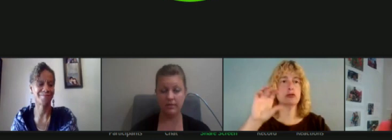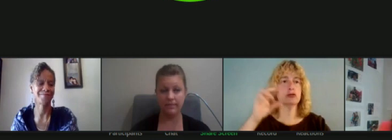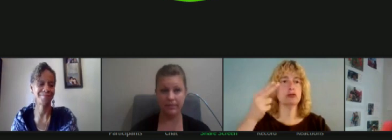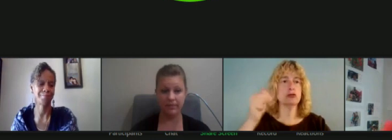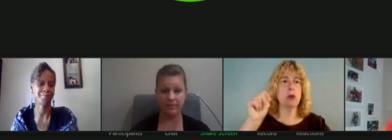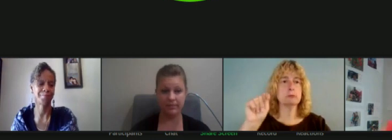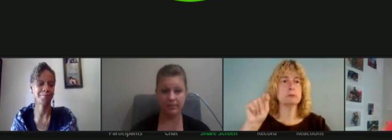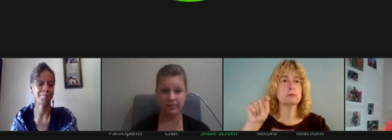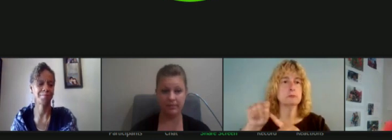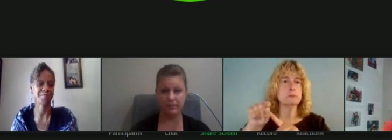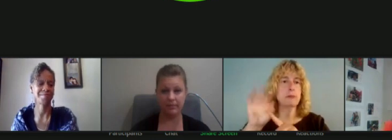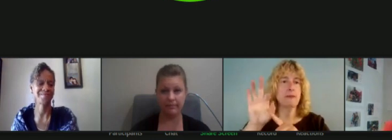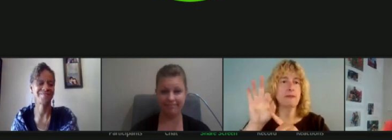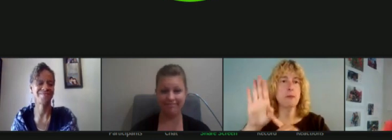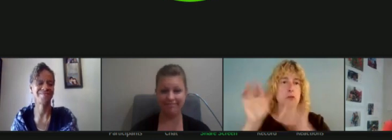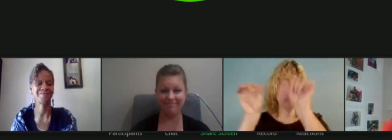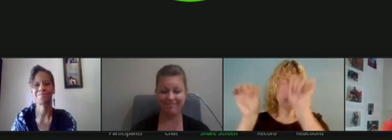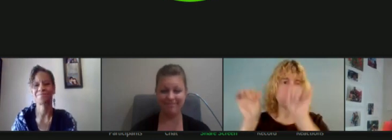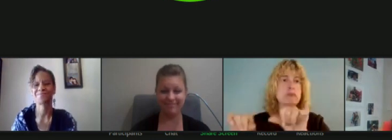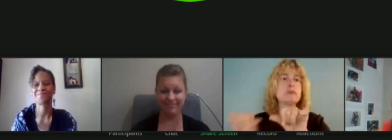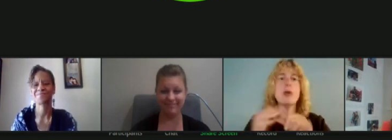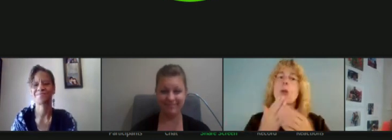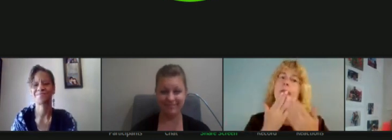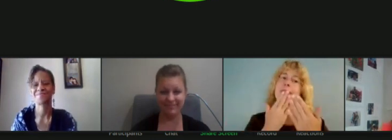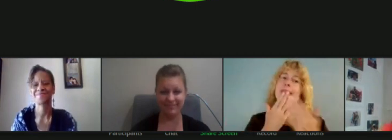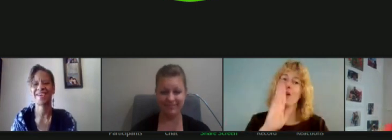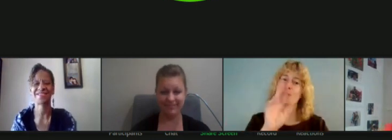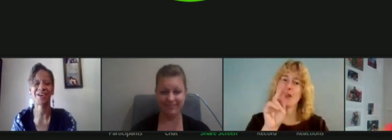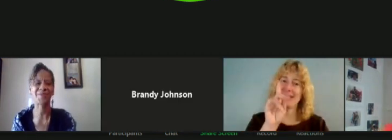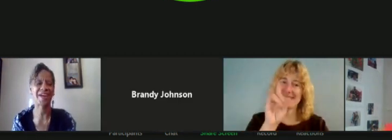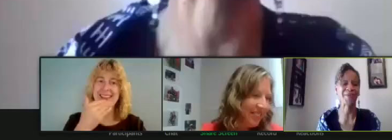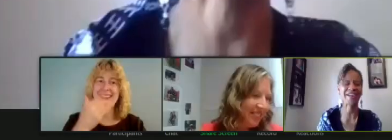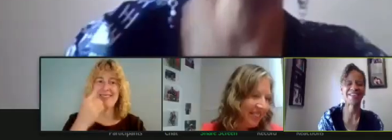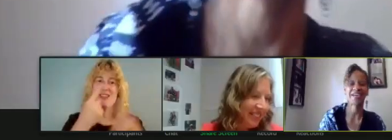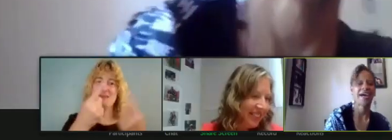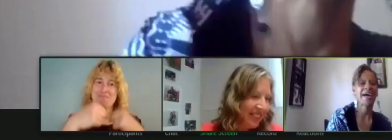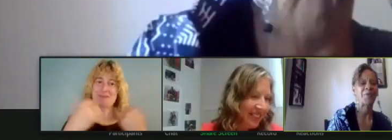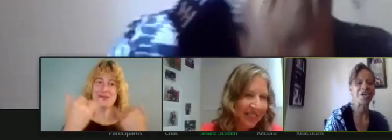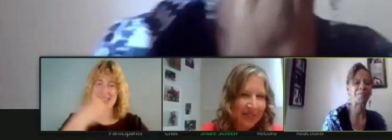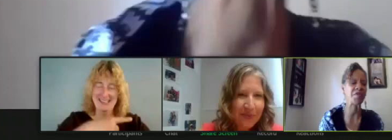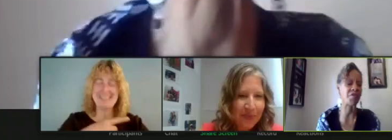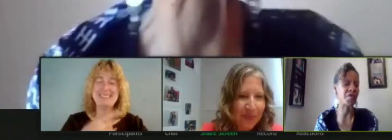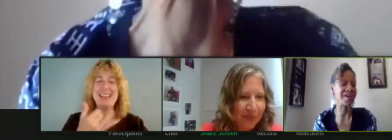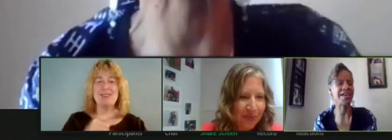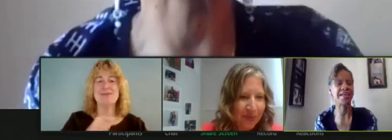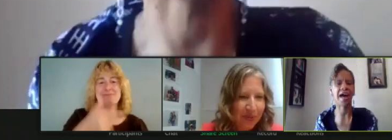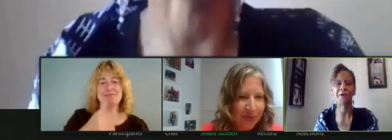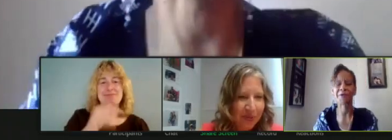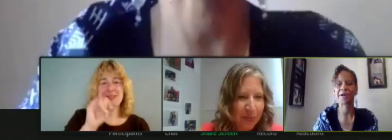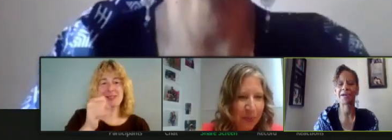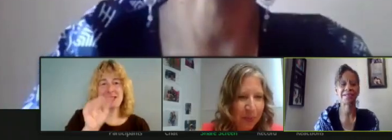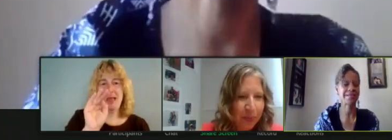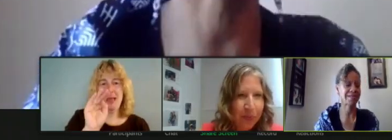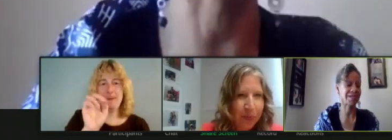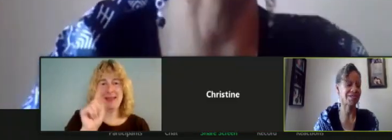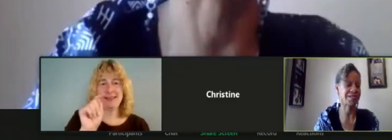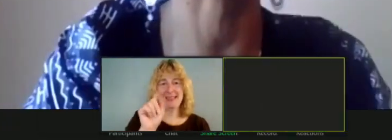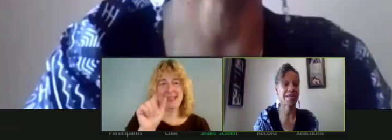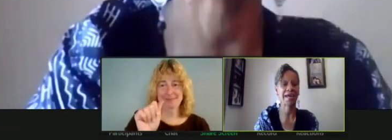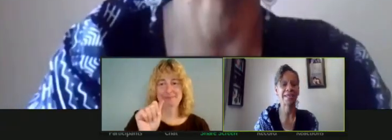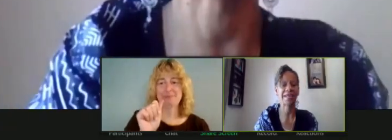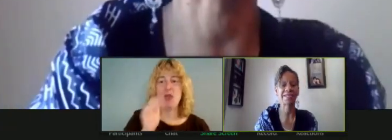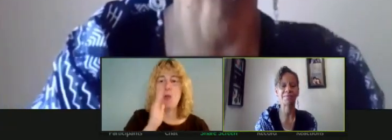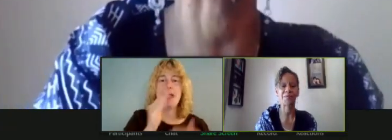Thank you so much, Brandy, and thanks for being here today. That's it, Jametta. Yes, okay, great. We're going to move forward in our